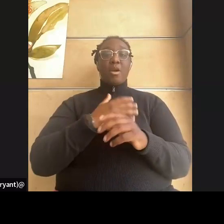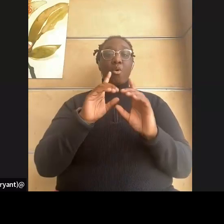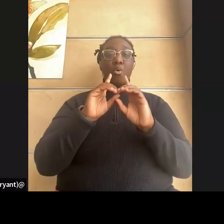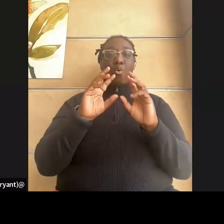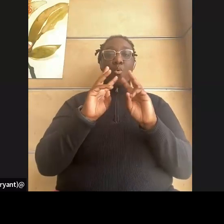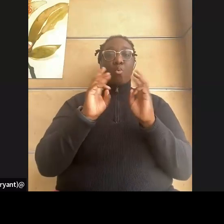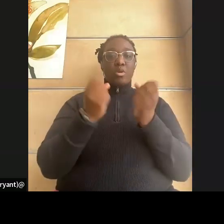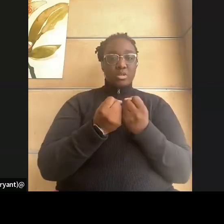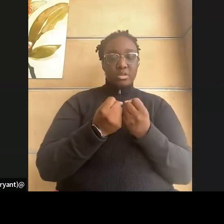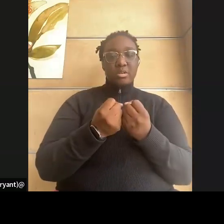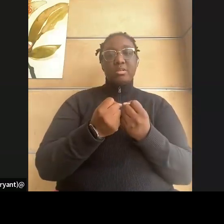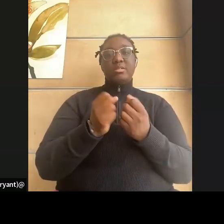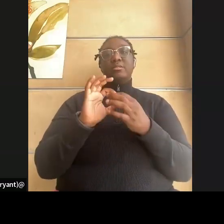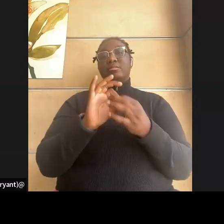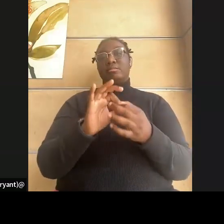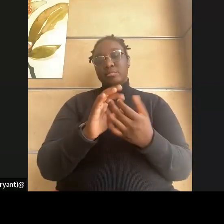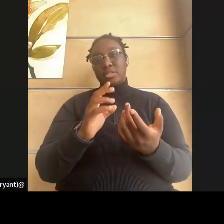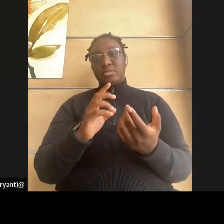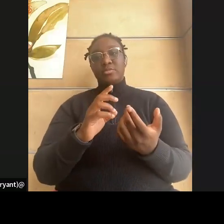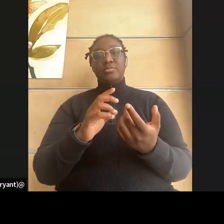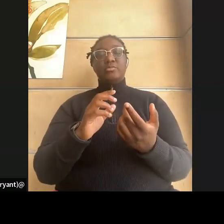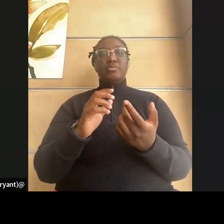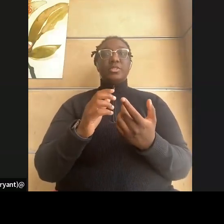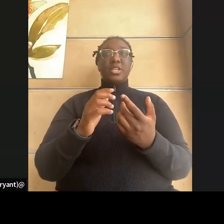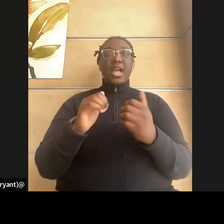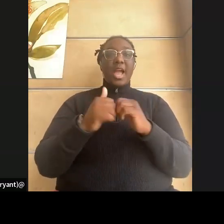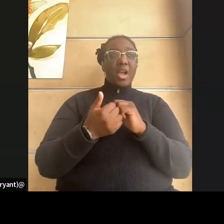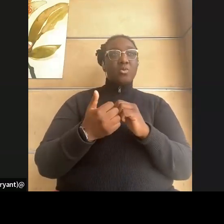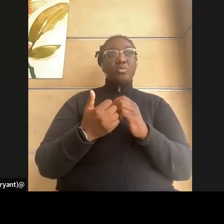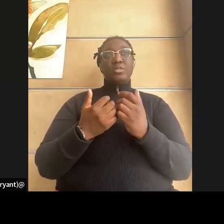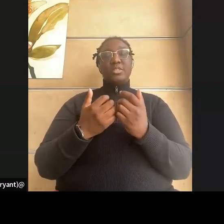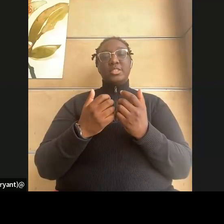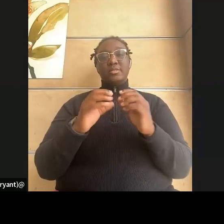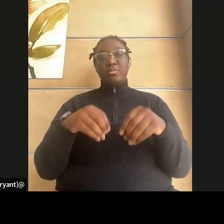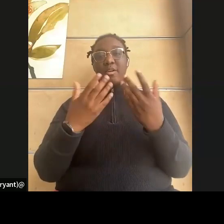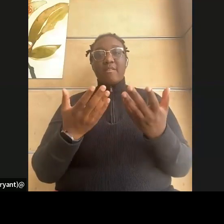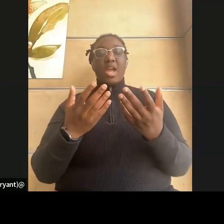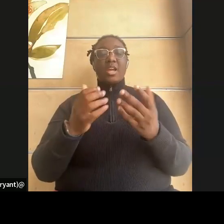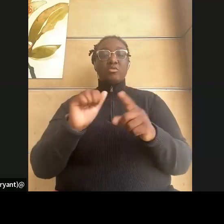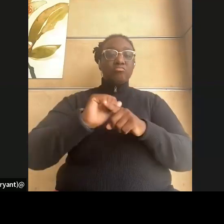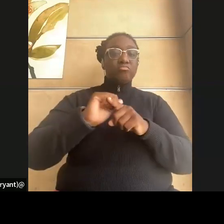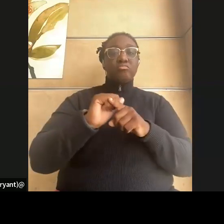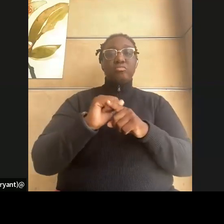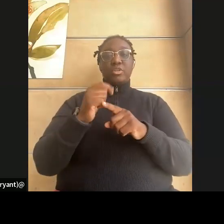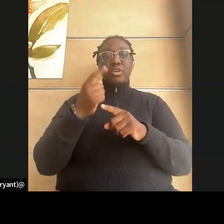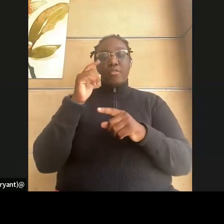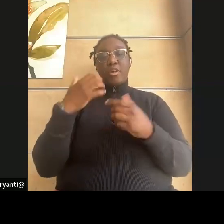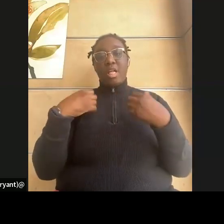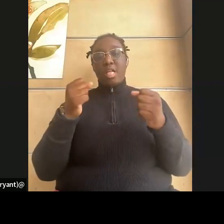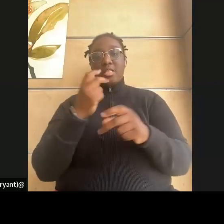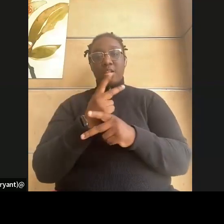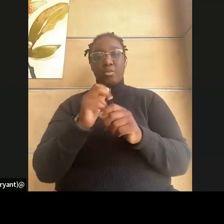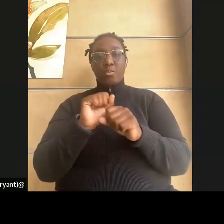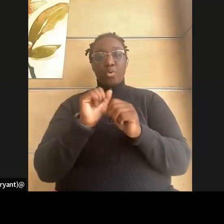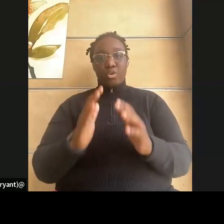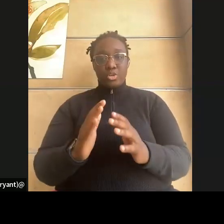dual role. So in terms of training them and getting them equipped to do that. So love to